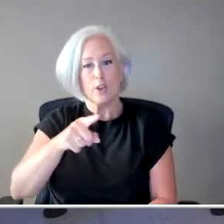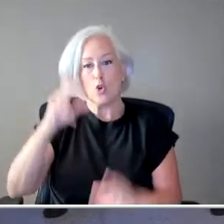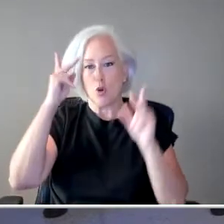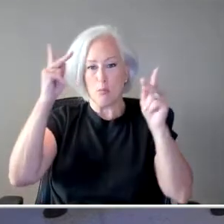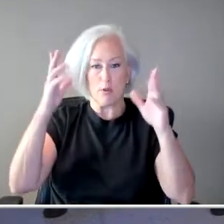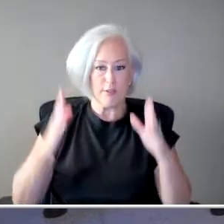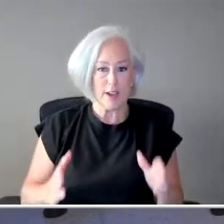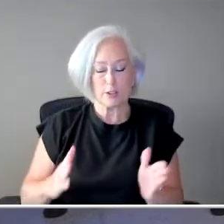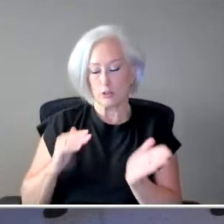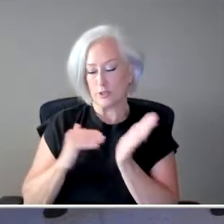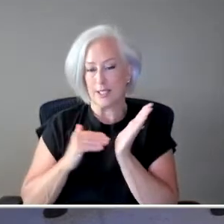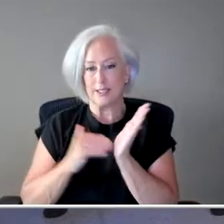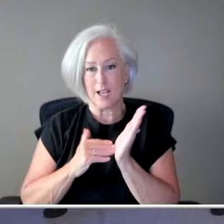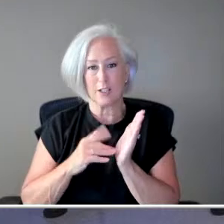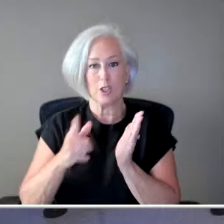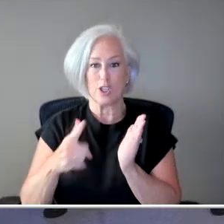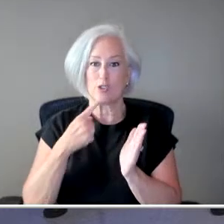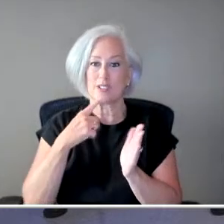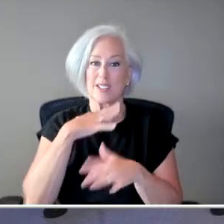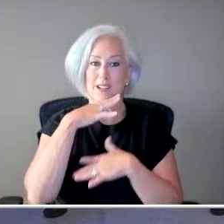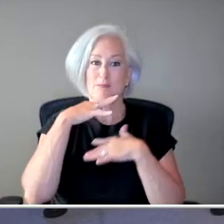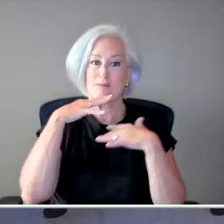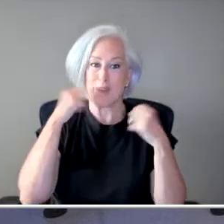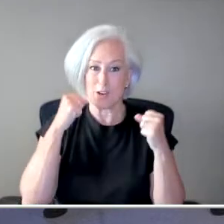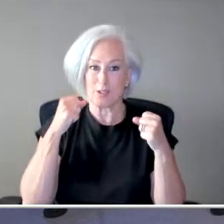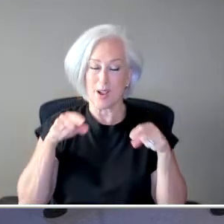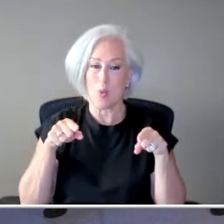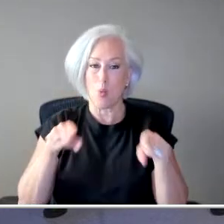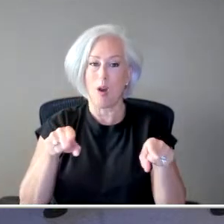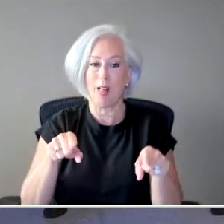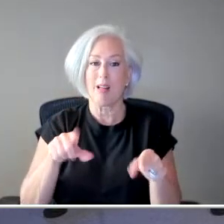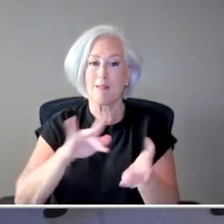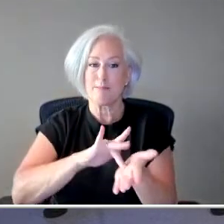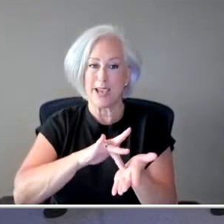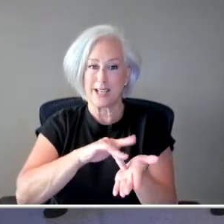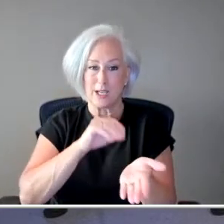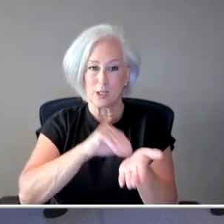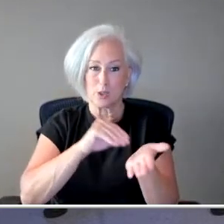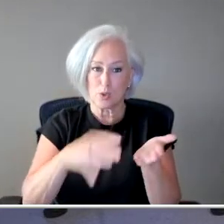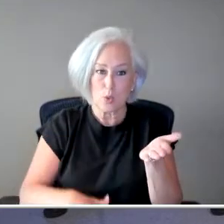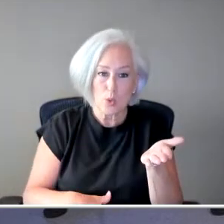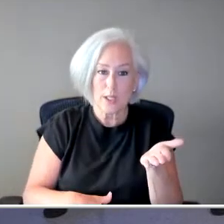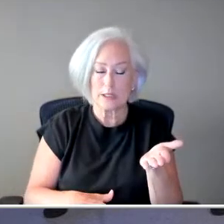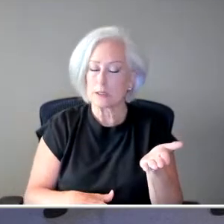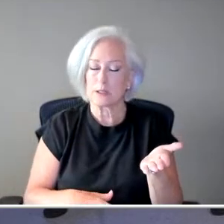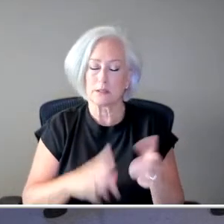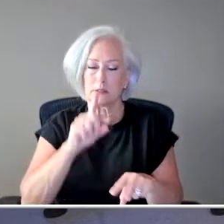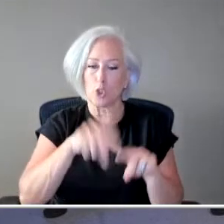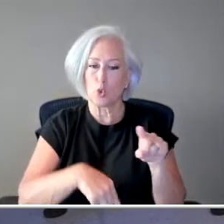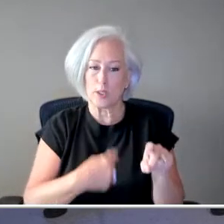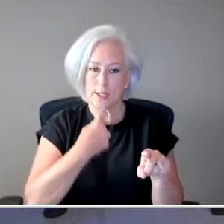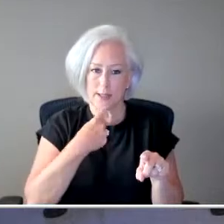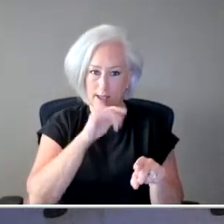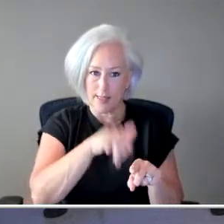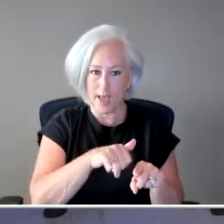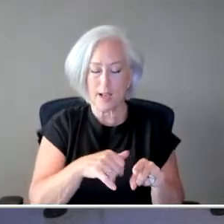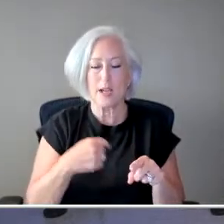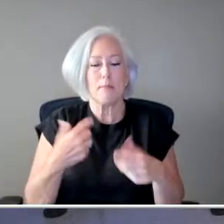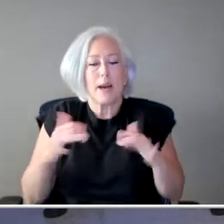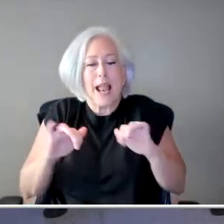you mentioned burnout as a med student just didn't exist, but what do you tell students and residents about that, how to manage